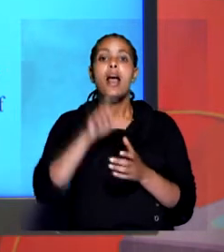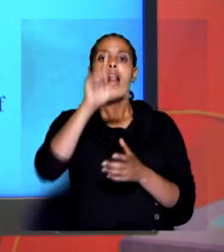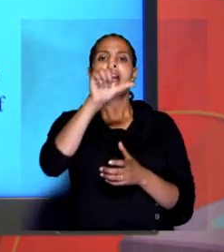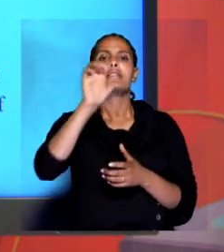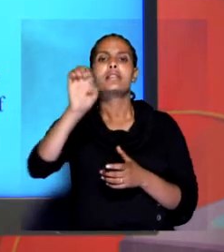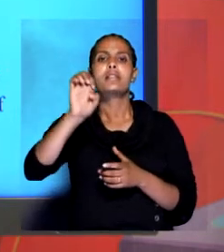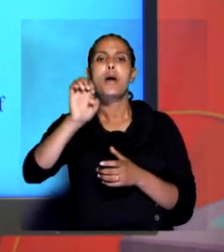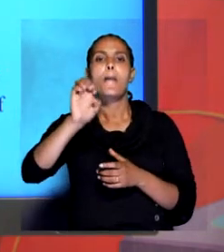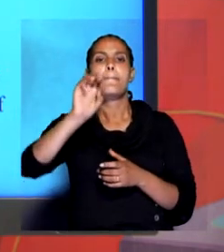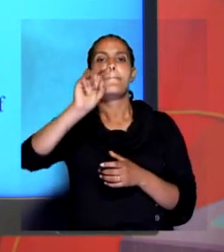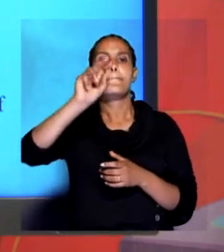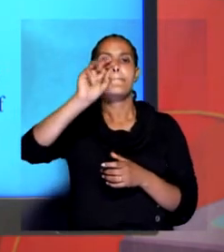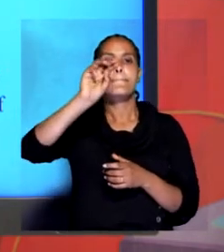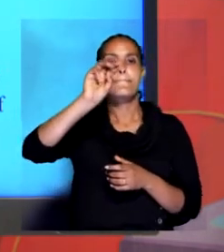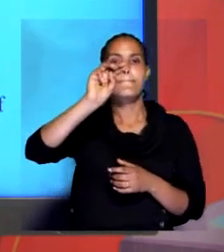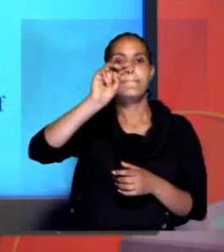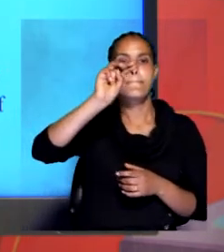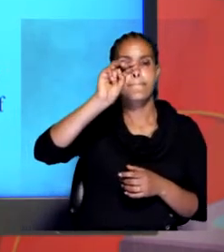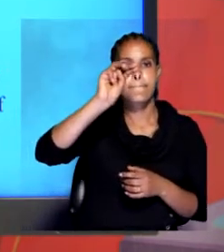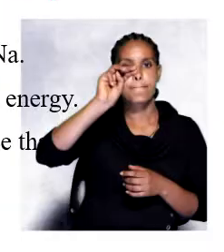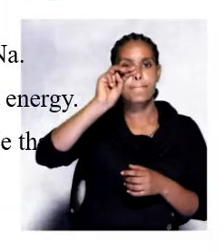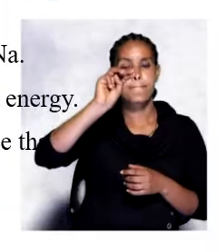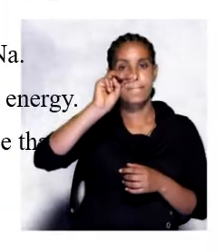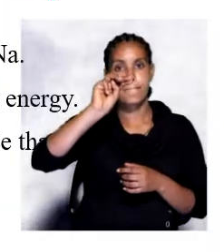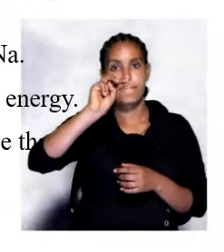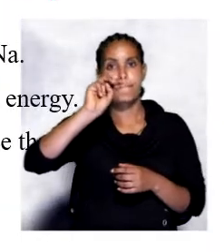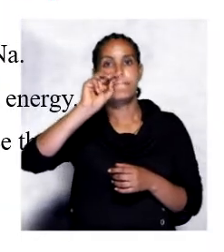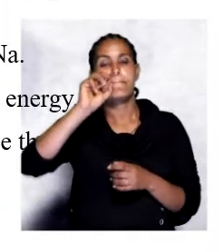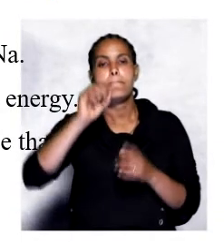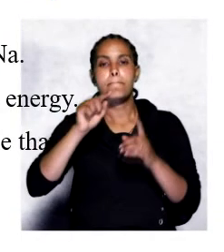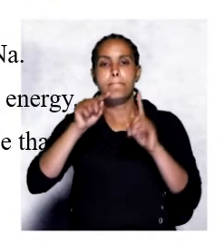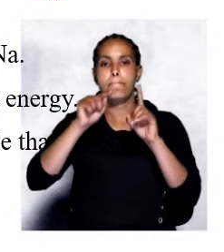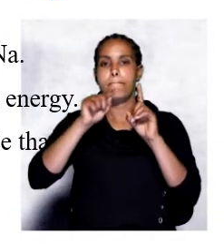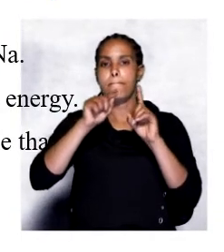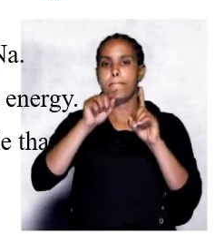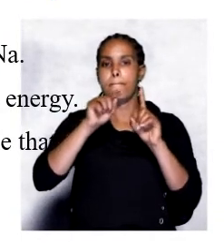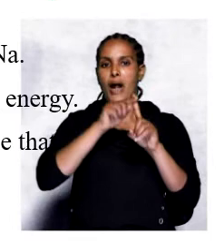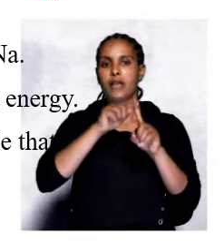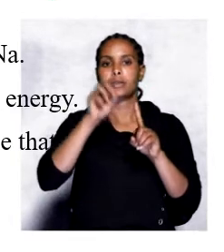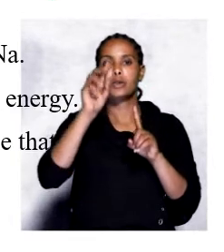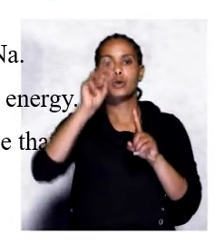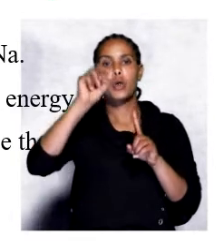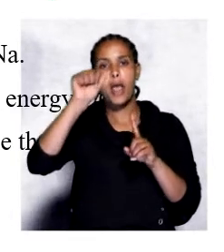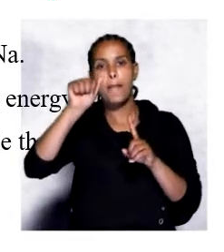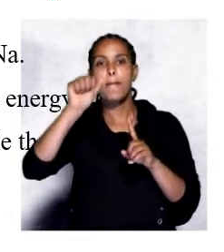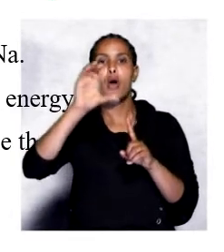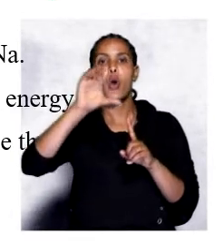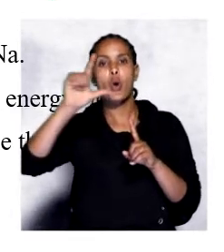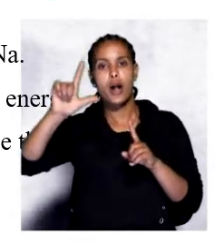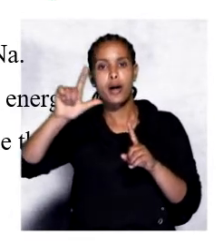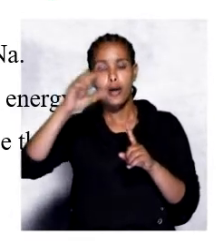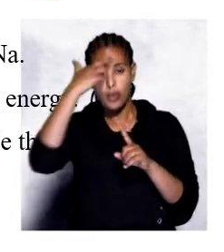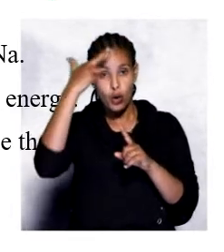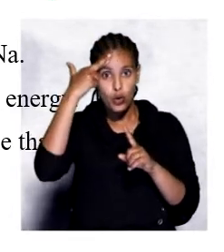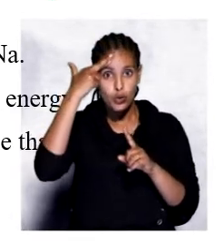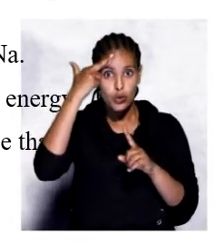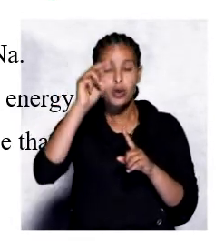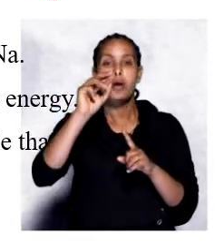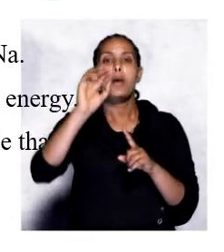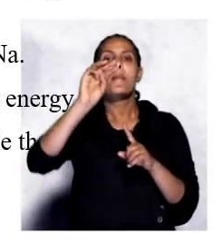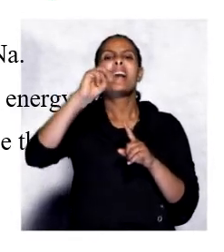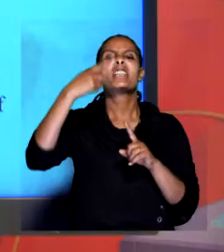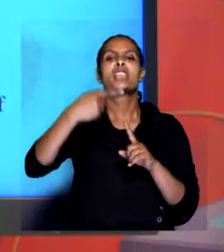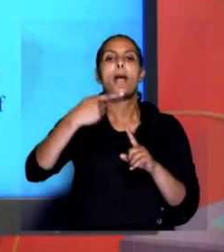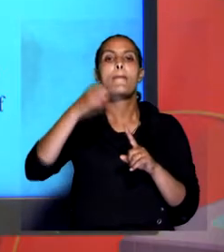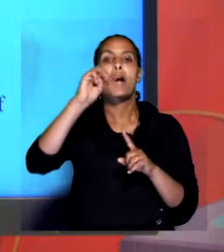Lattice energy of magnesium chloride, magnesium plus 2, is greater than that of sodium chloride because the charge of magnesium is plus